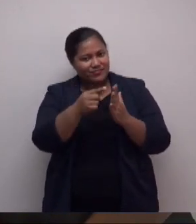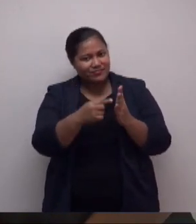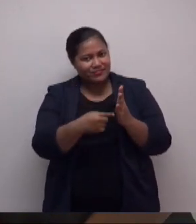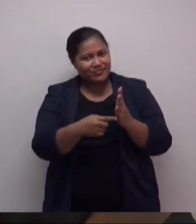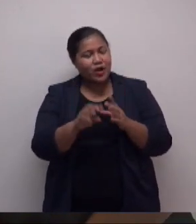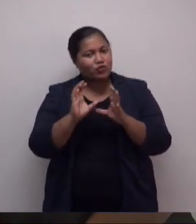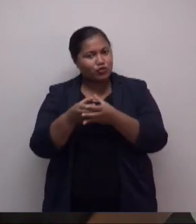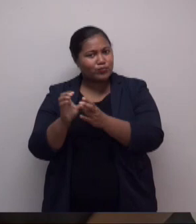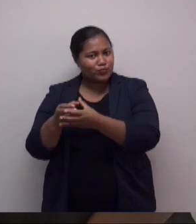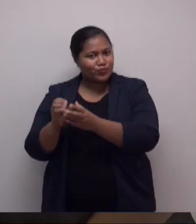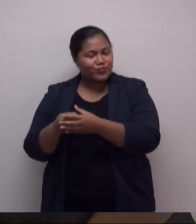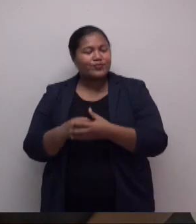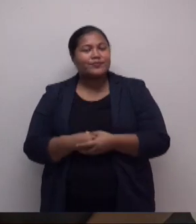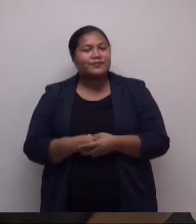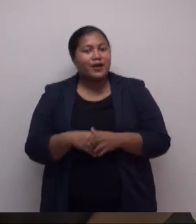requirement.